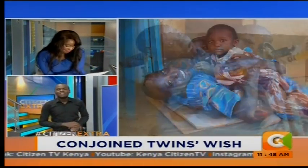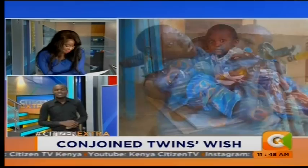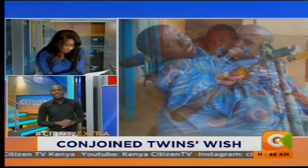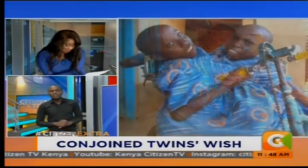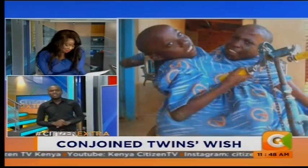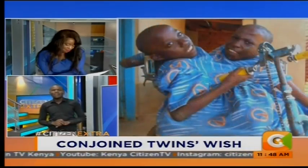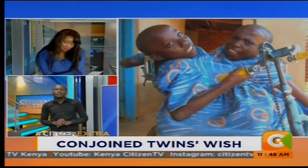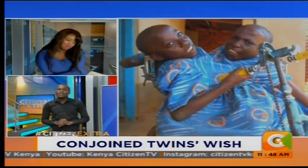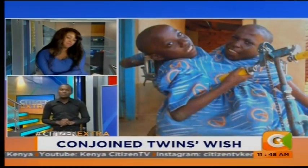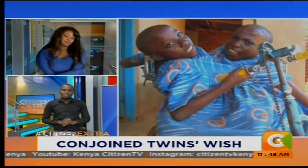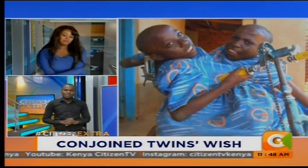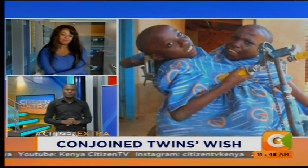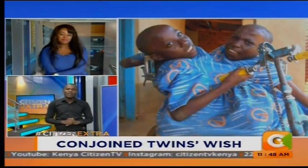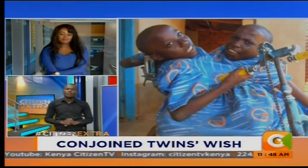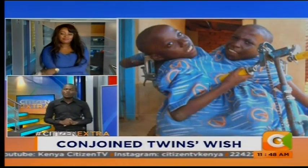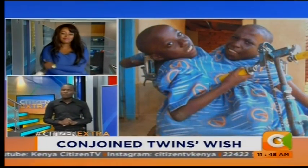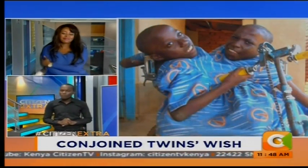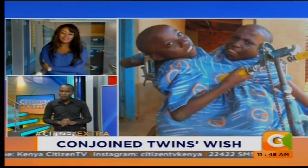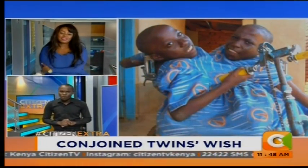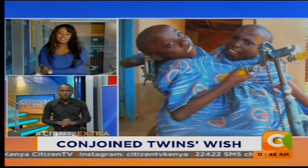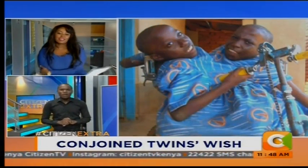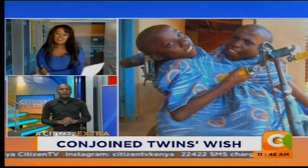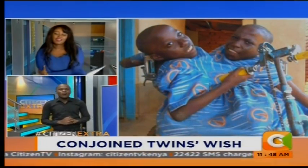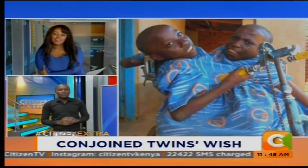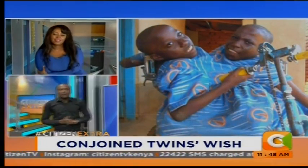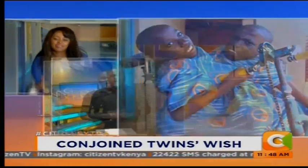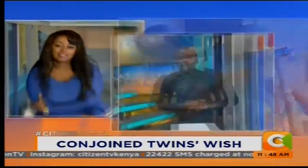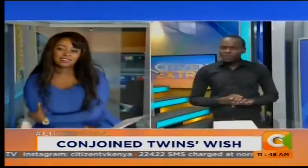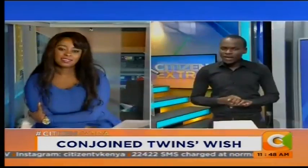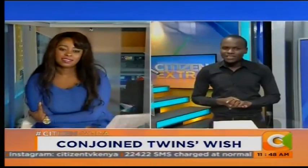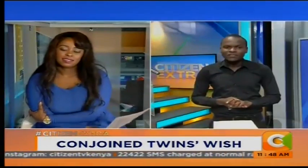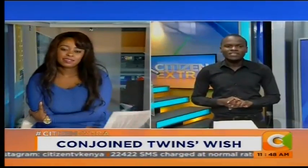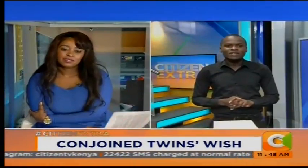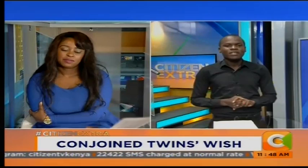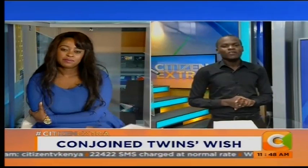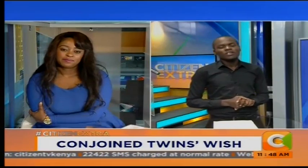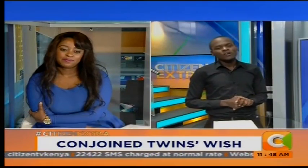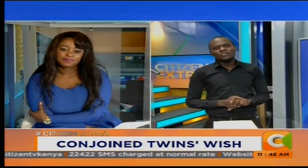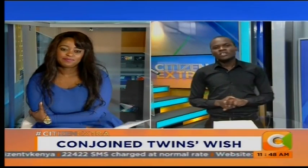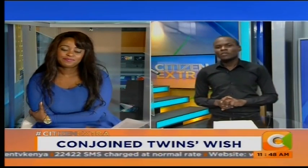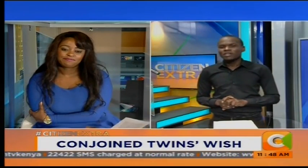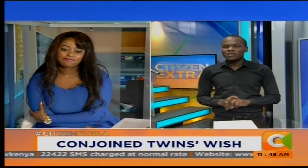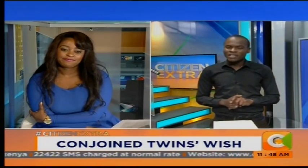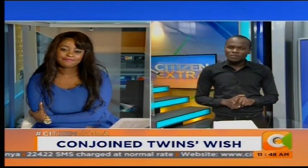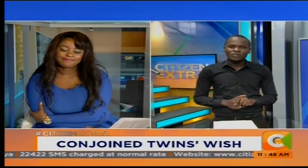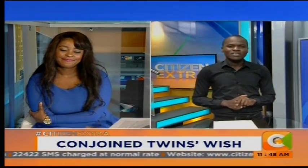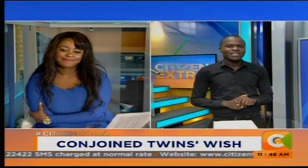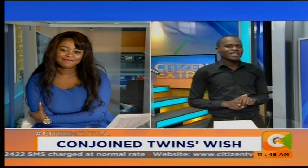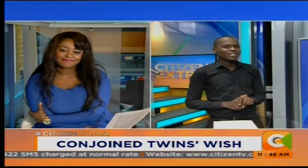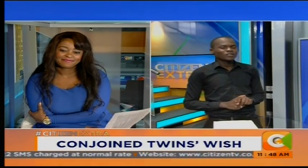and entertainment this hour. My name is Brian Okoth. For more of comprehensive entertainment news, log on to